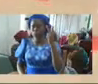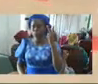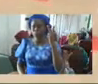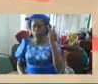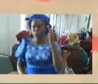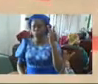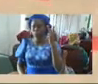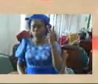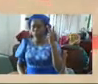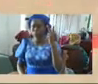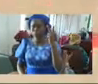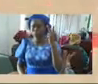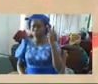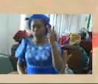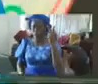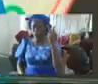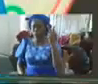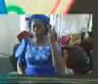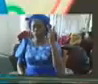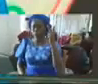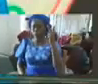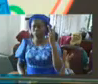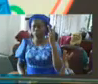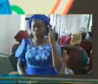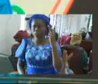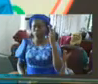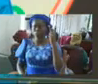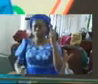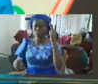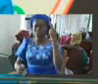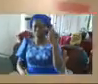1, 2. You have to come very quickly. 3.